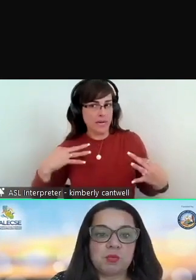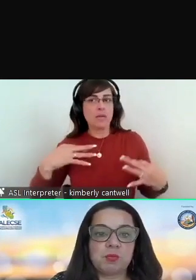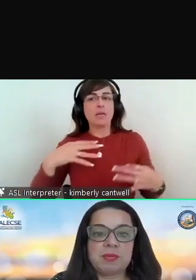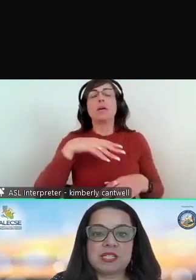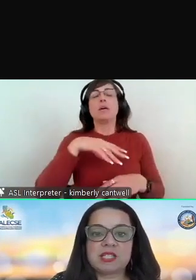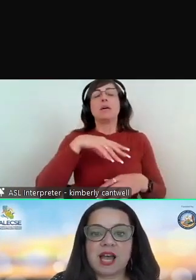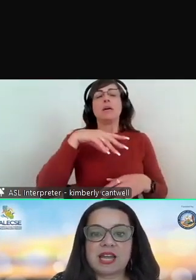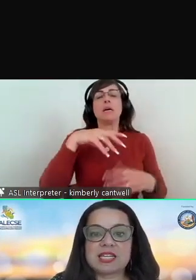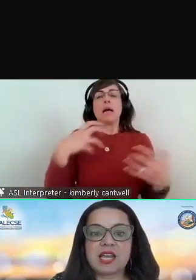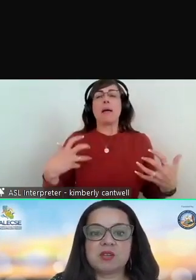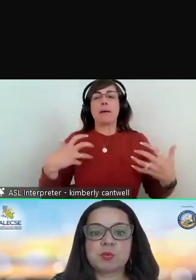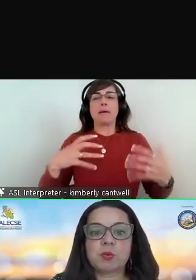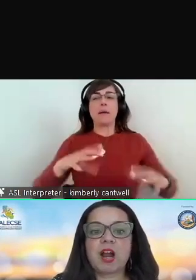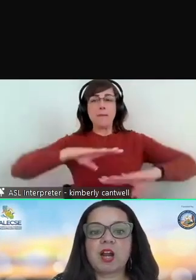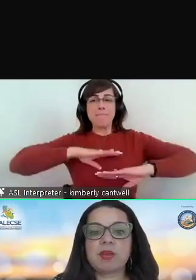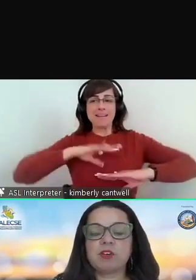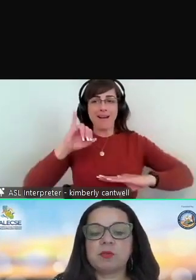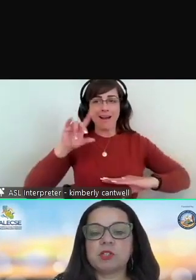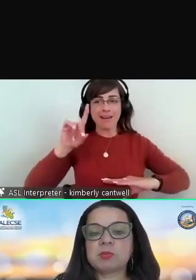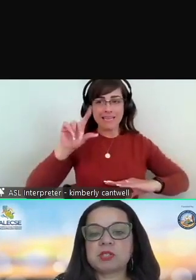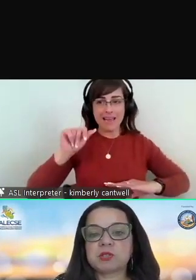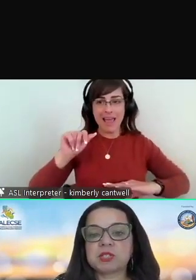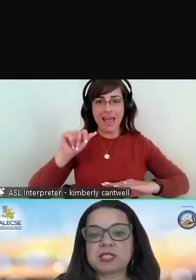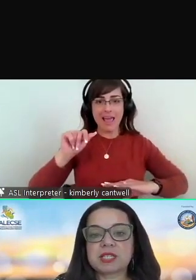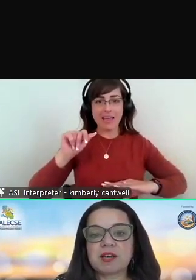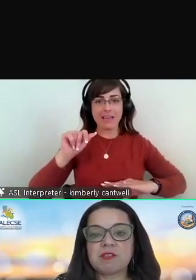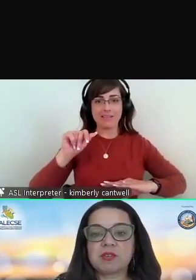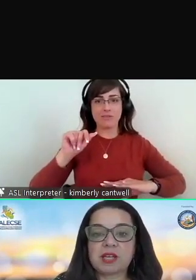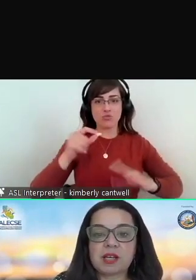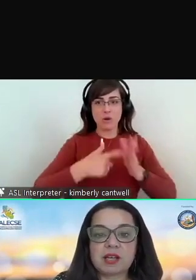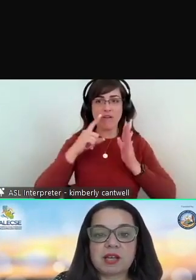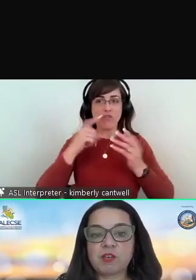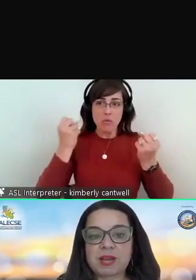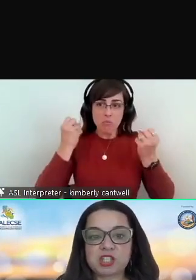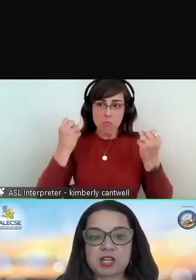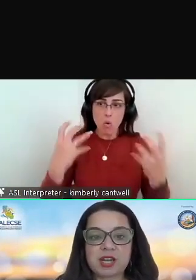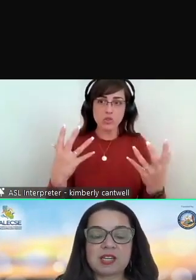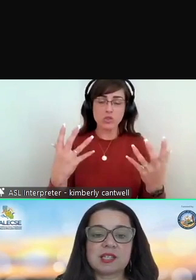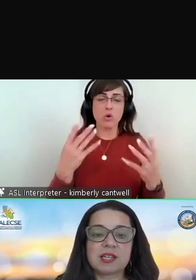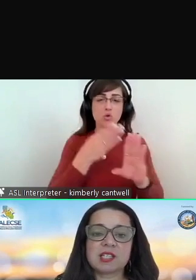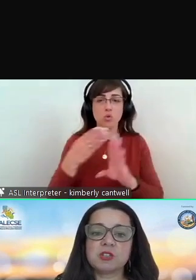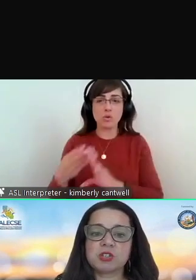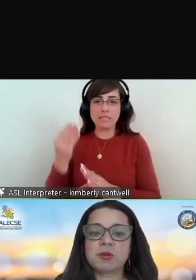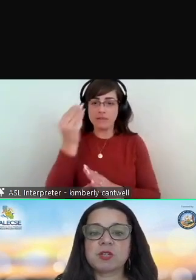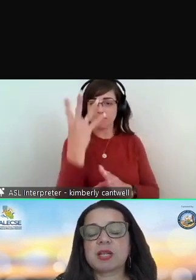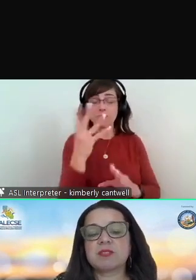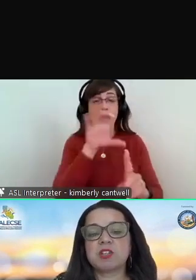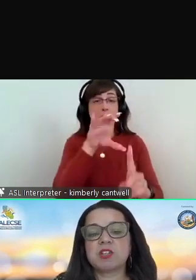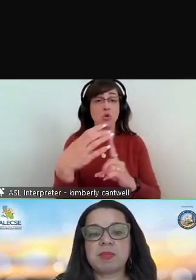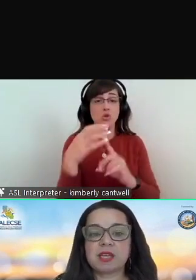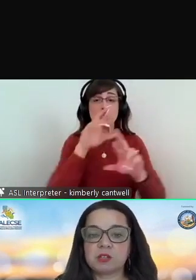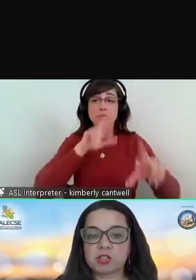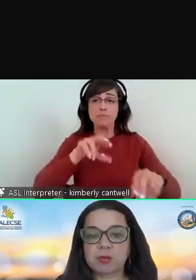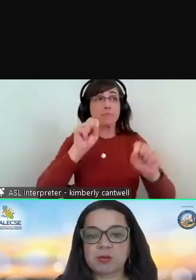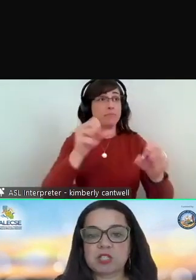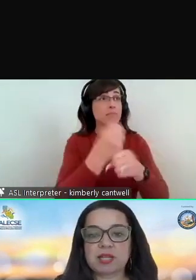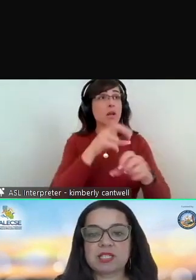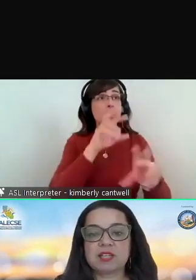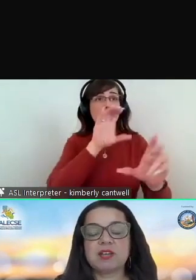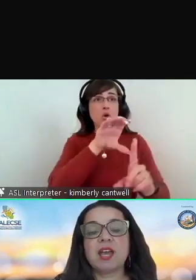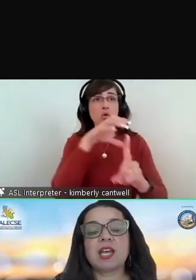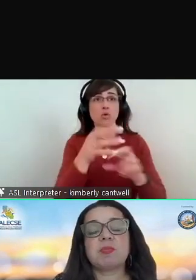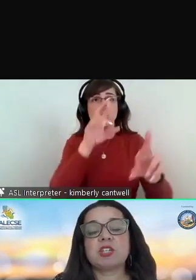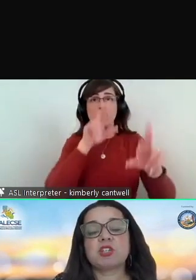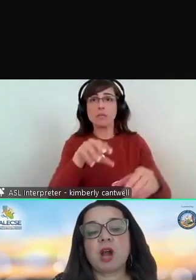It meets the IDA's requirement from multiple sources of information, and it is culturally responsive. You can make it culturally